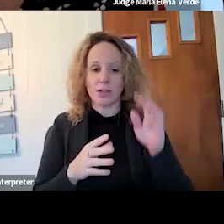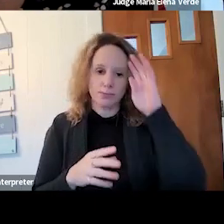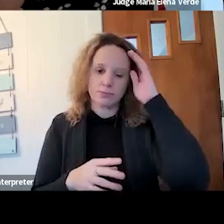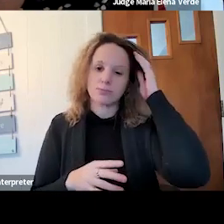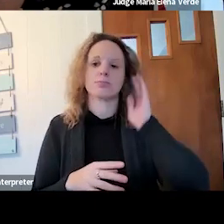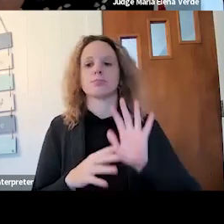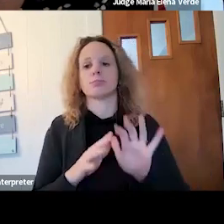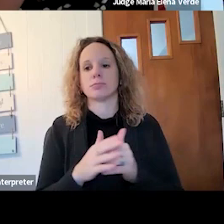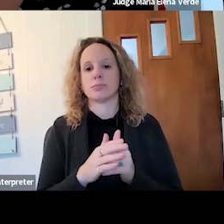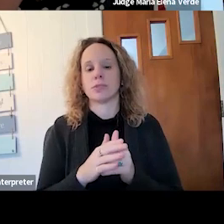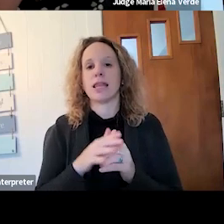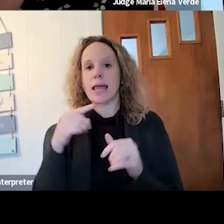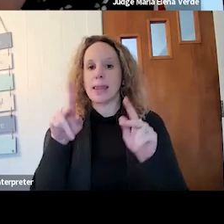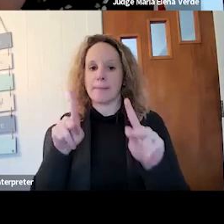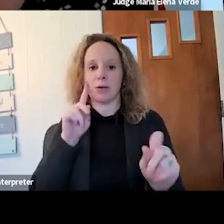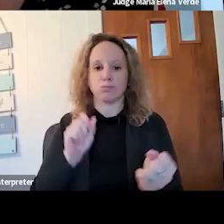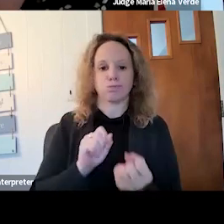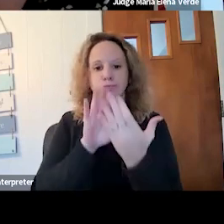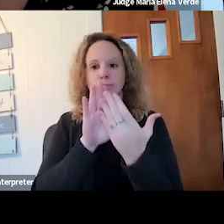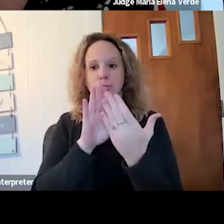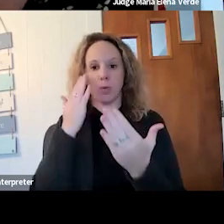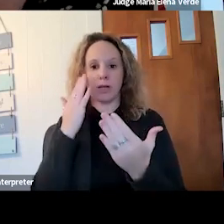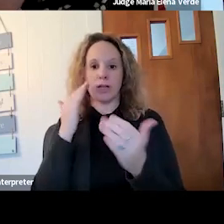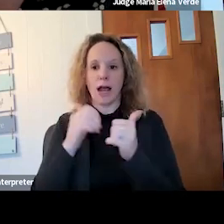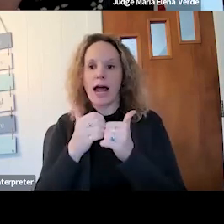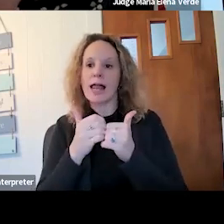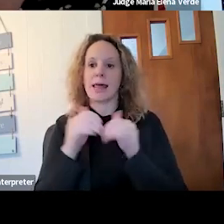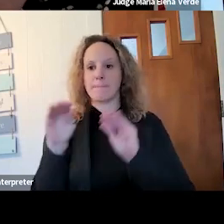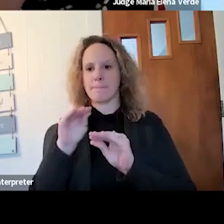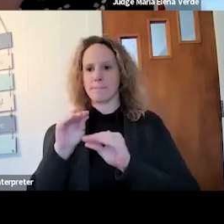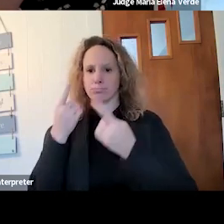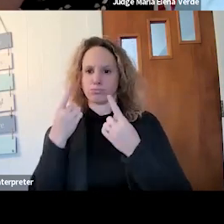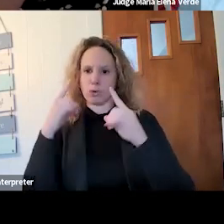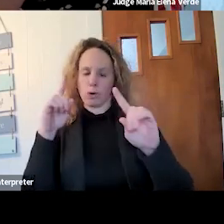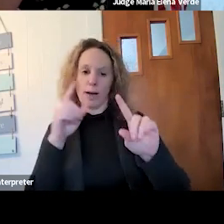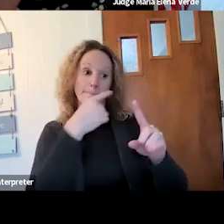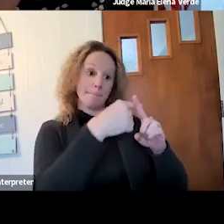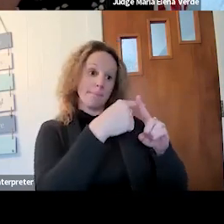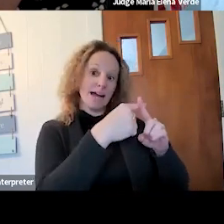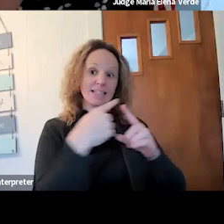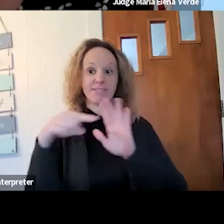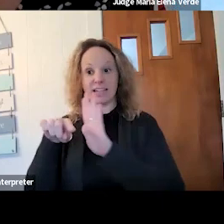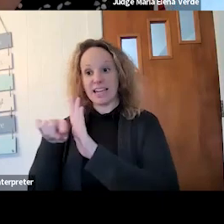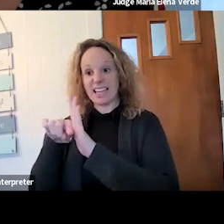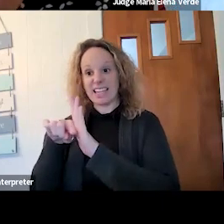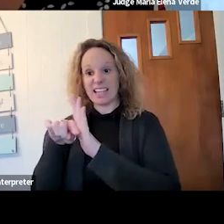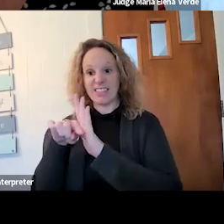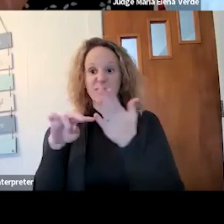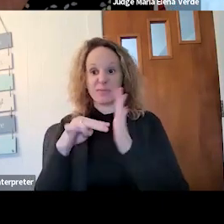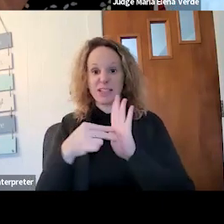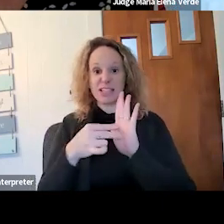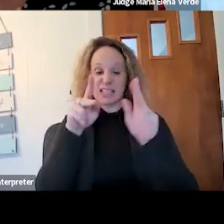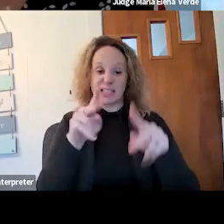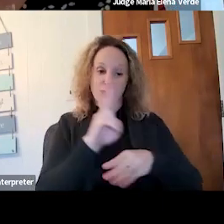person is encountering. We need to know how that loop is working. Again, is it positive? Is it negative? Or is someone